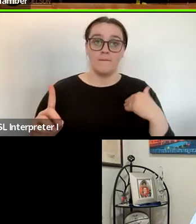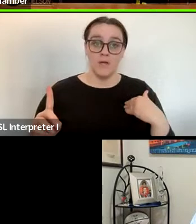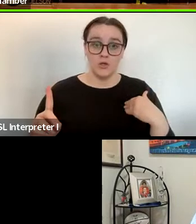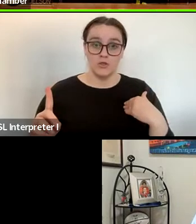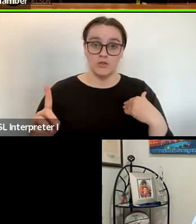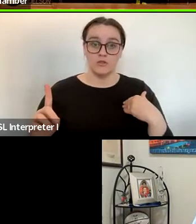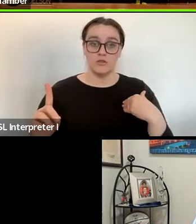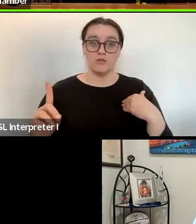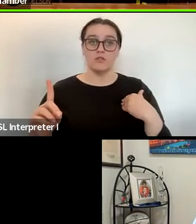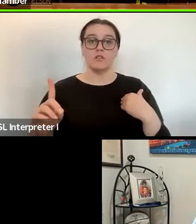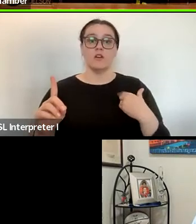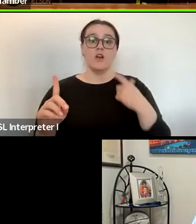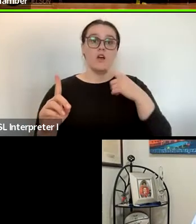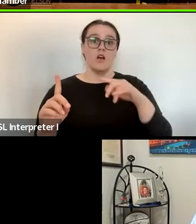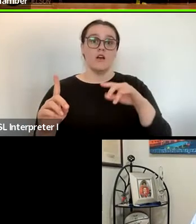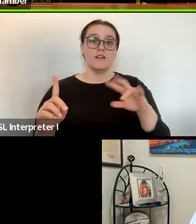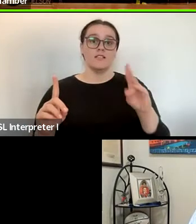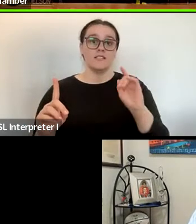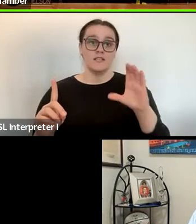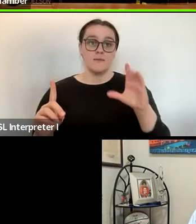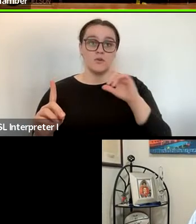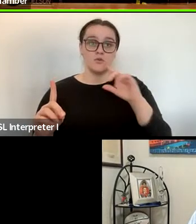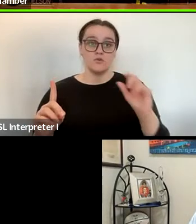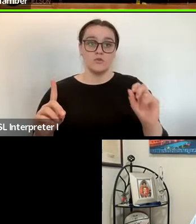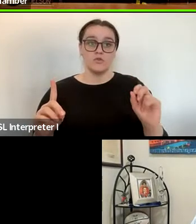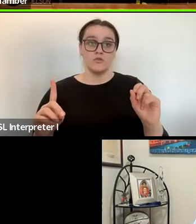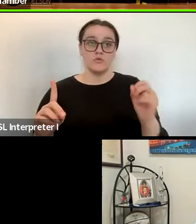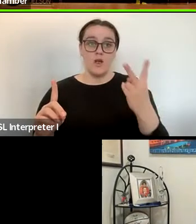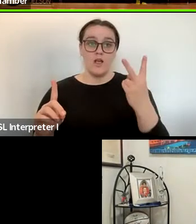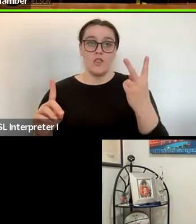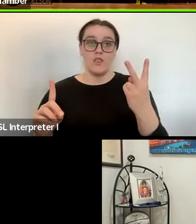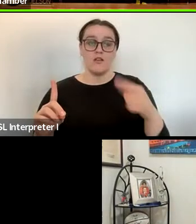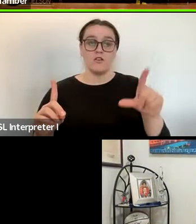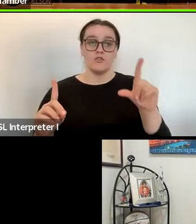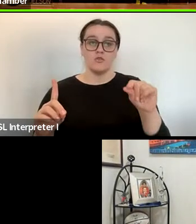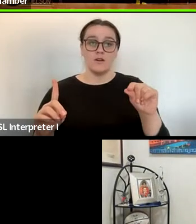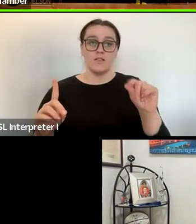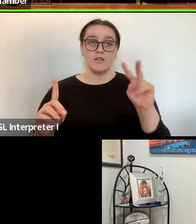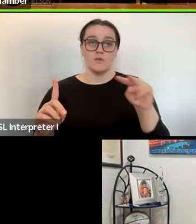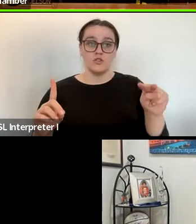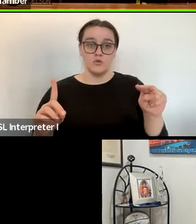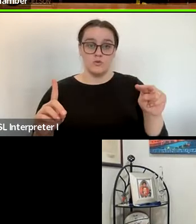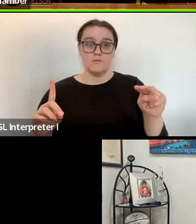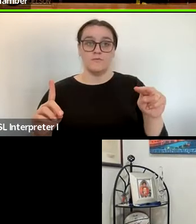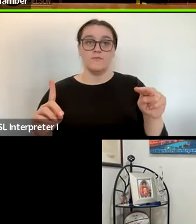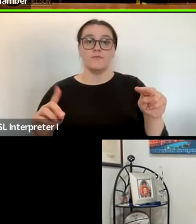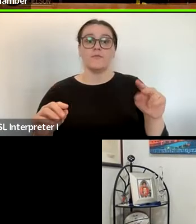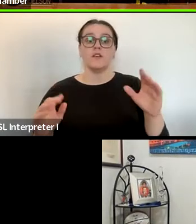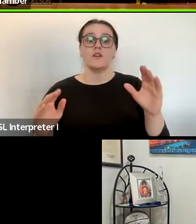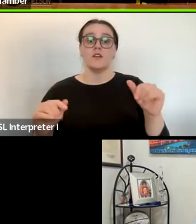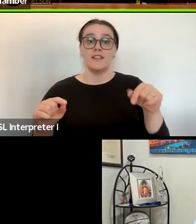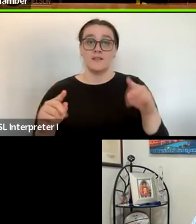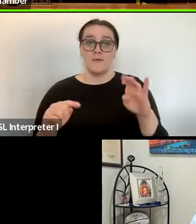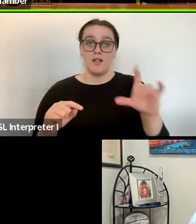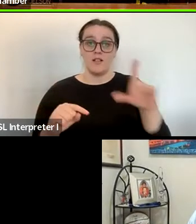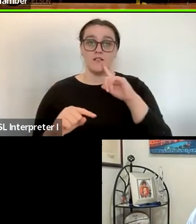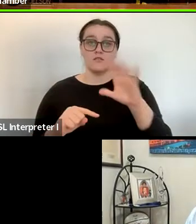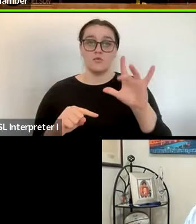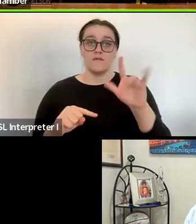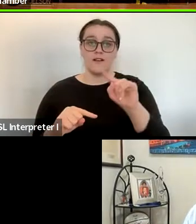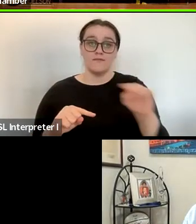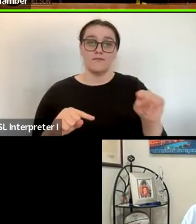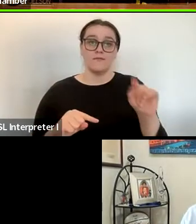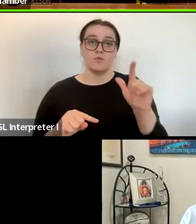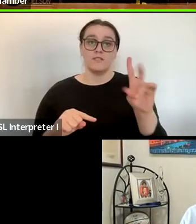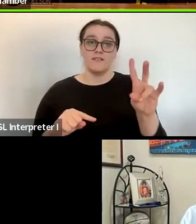12, 2022. On January 11th of this year, Bill 25-27, which is before us now, was introduced